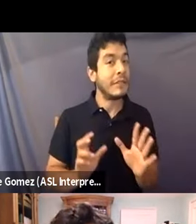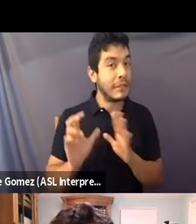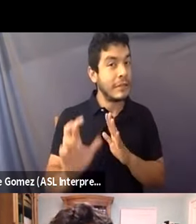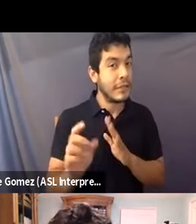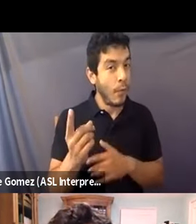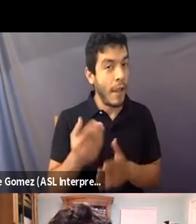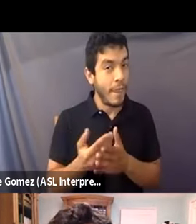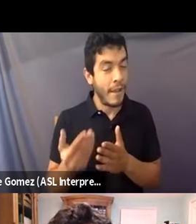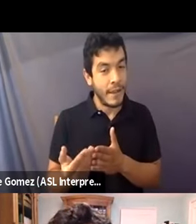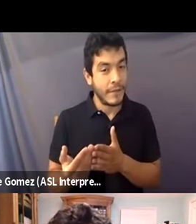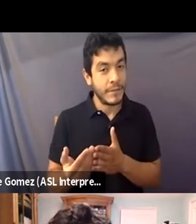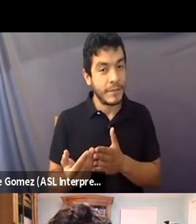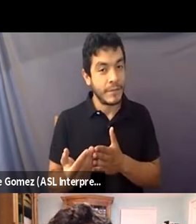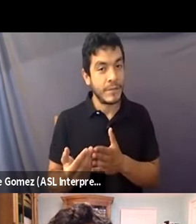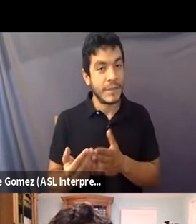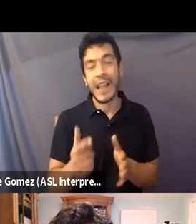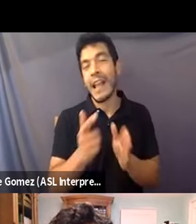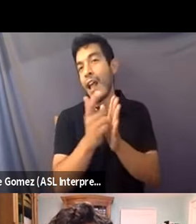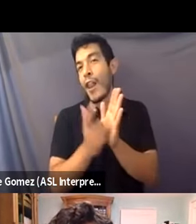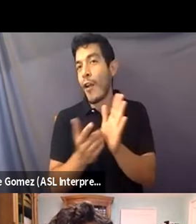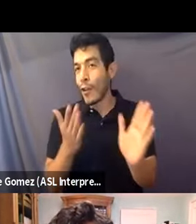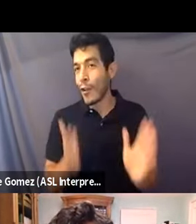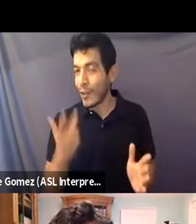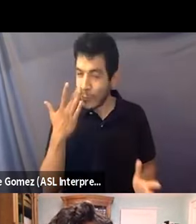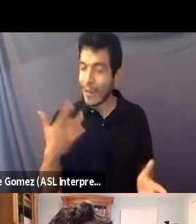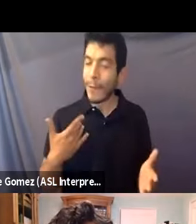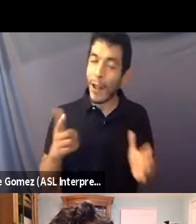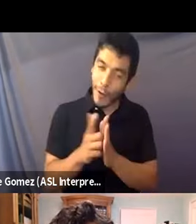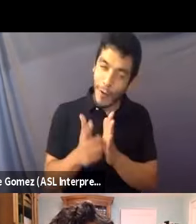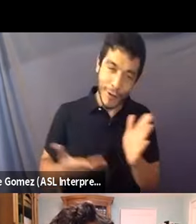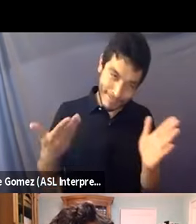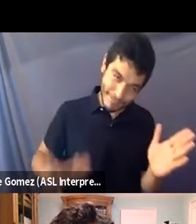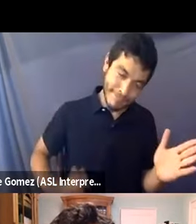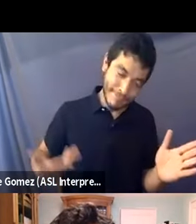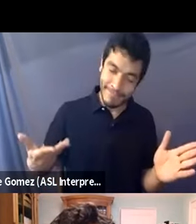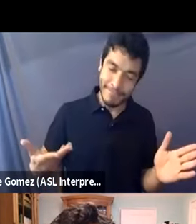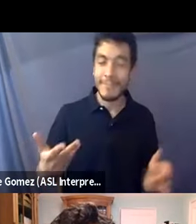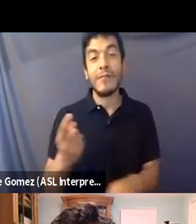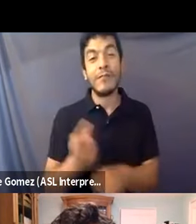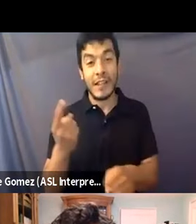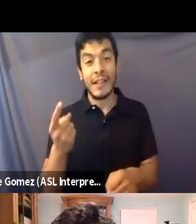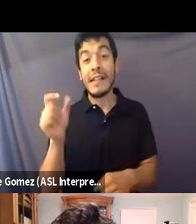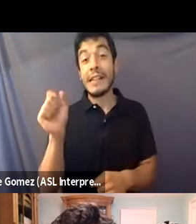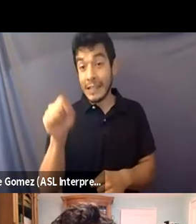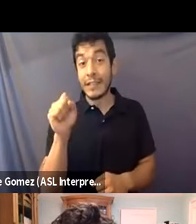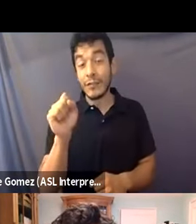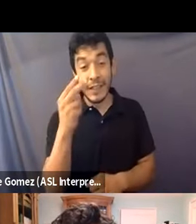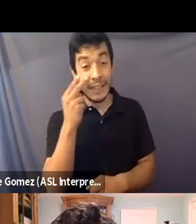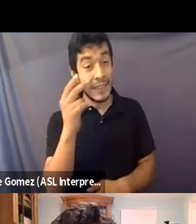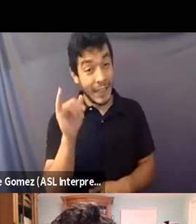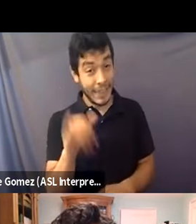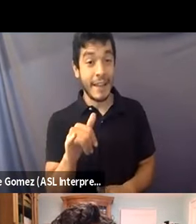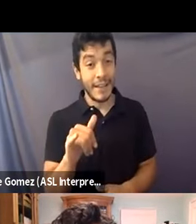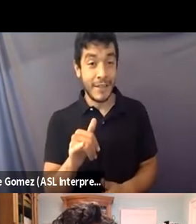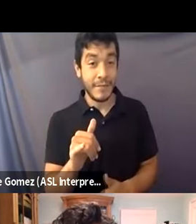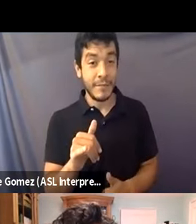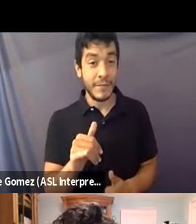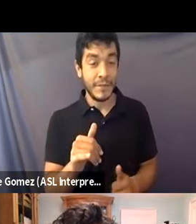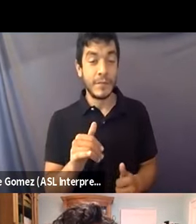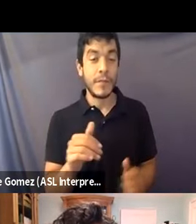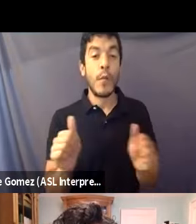The lawyer in me, right? So yes, right. And you can see that with clear